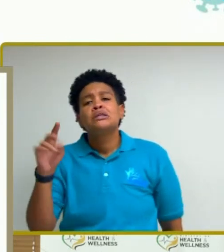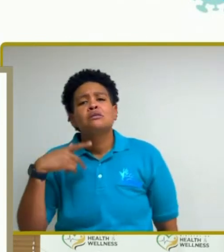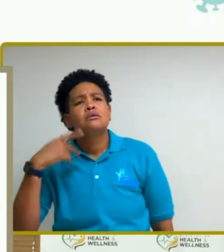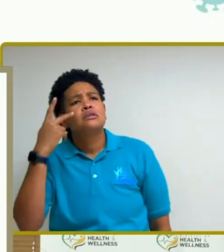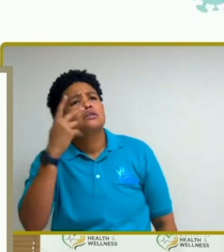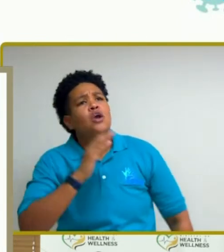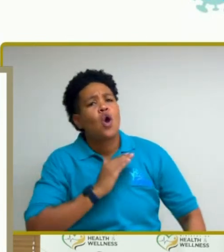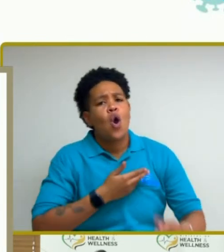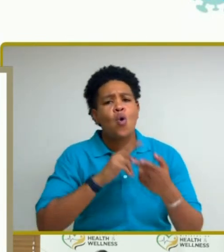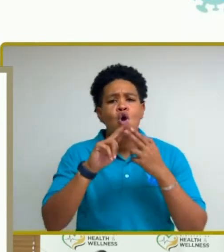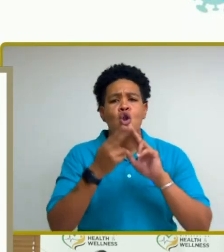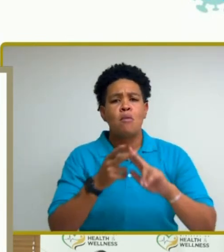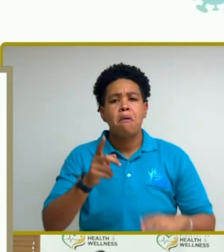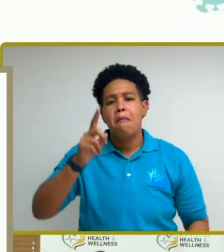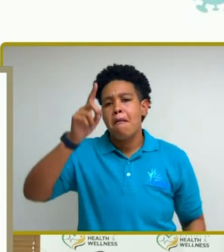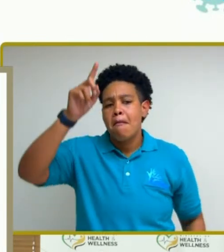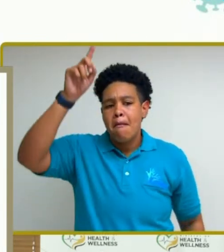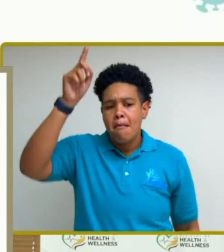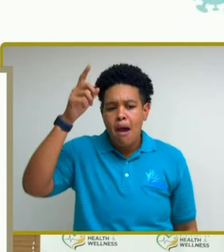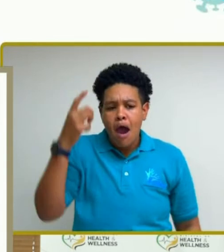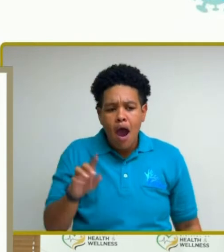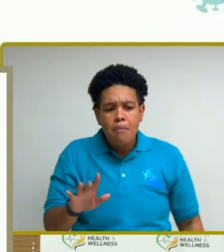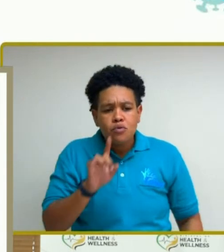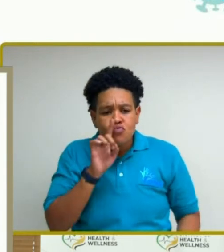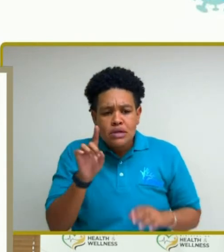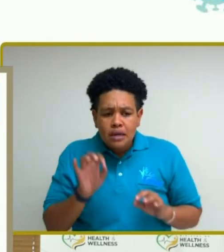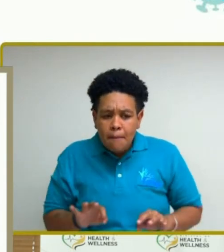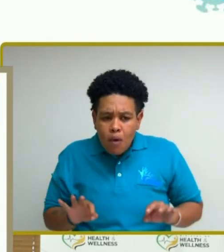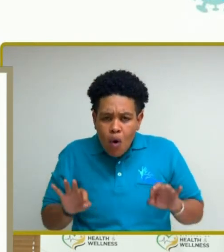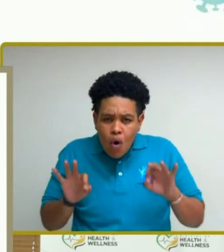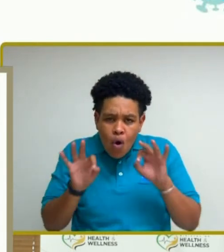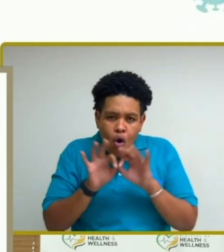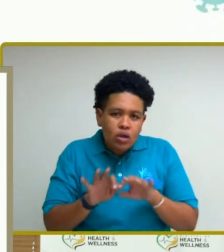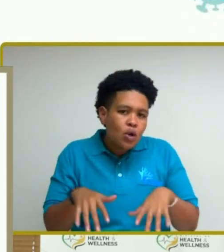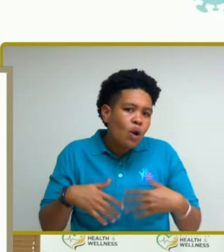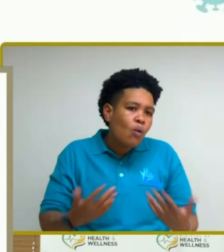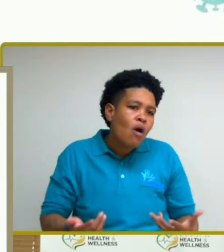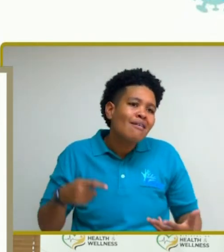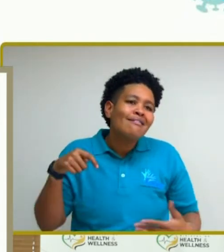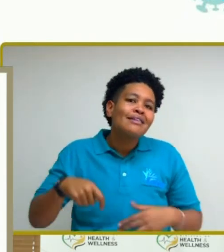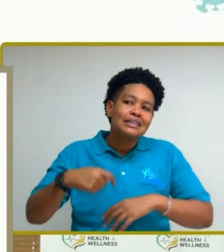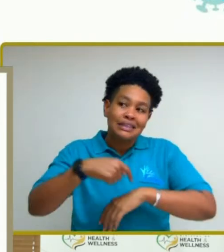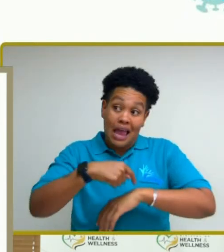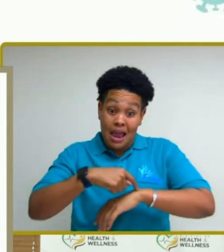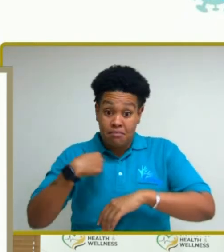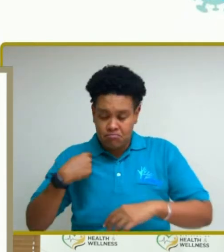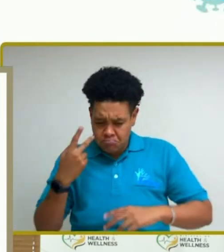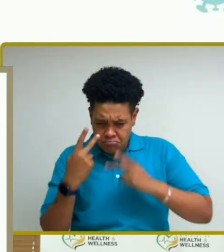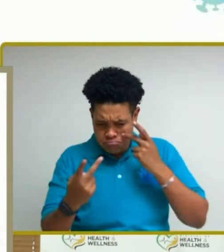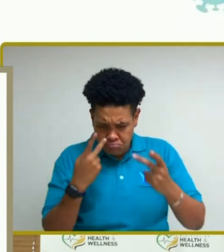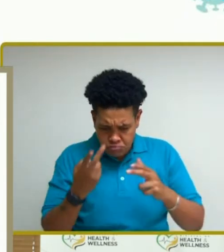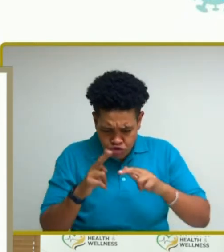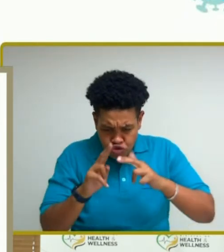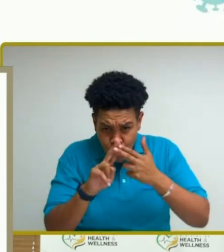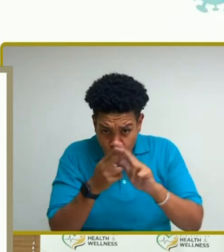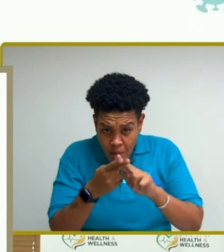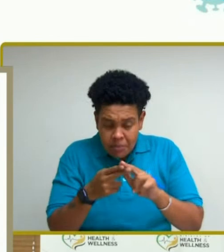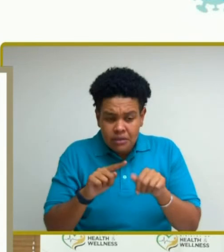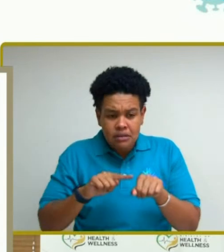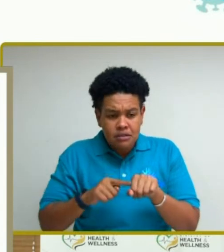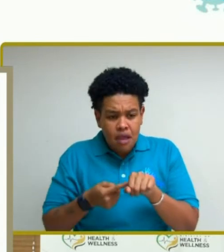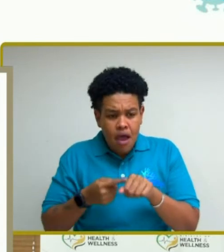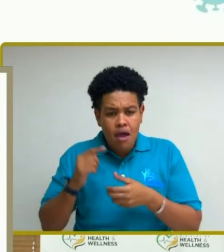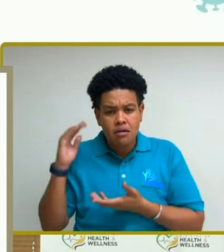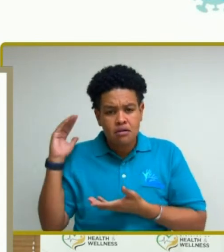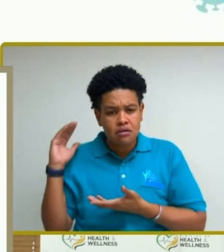our numbers going up. And so it is very, very important at this time when we are seeing the numbers starting to trend